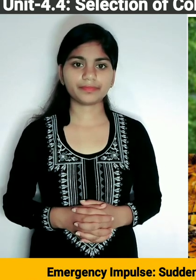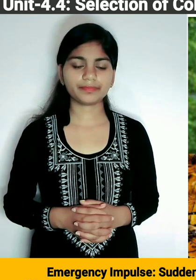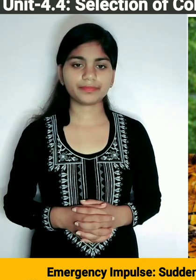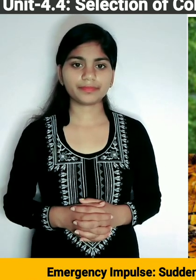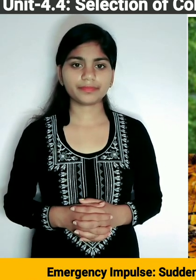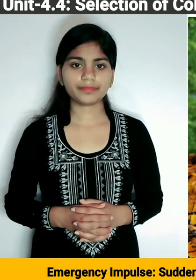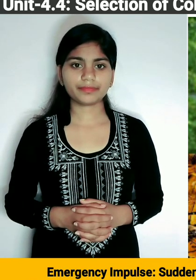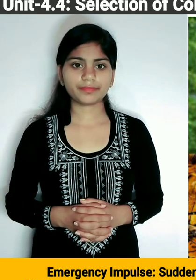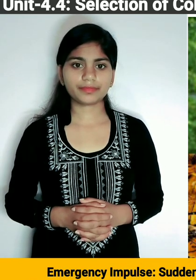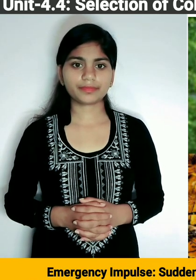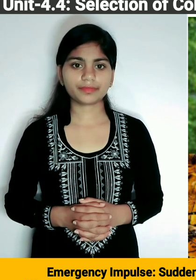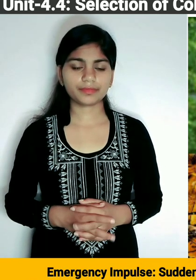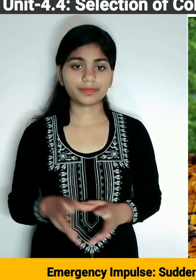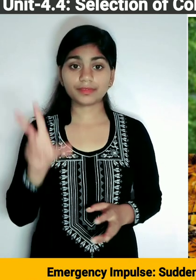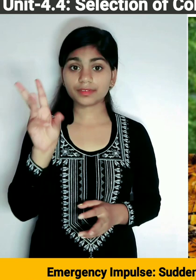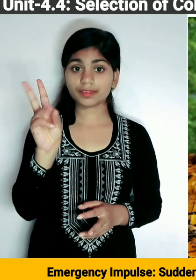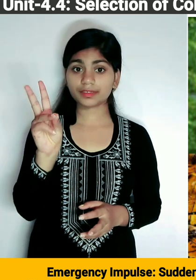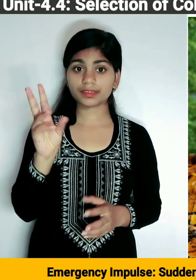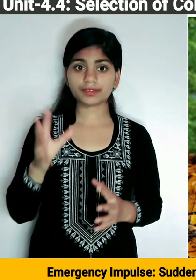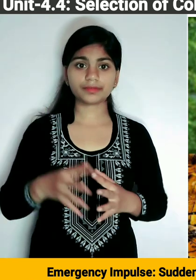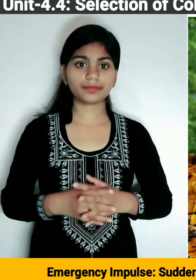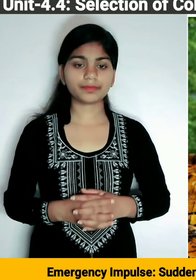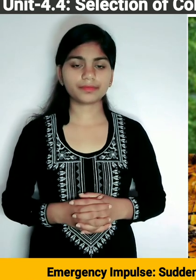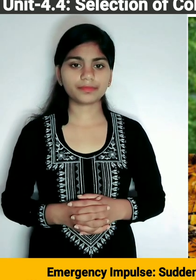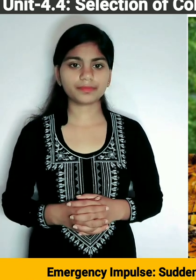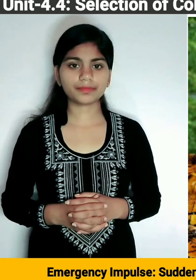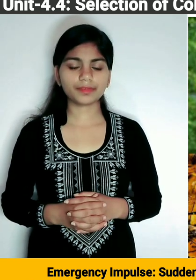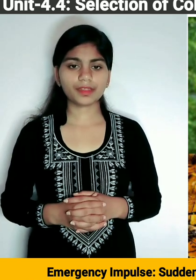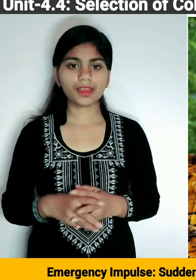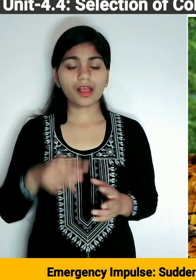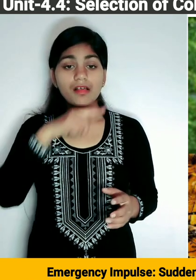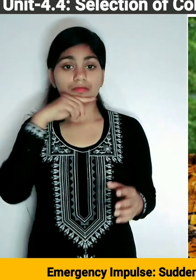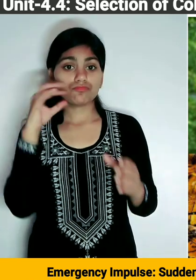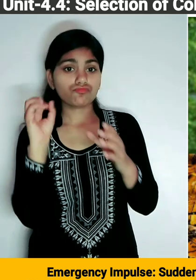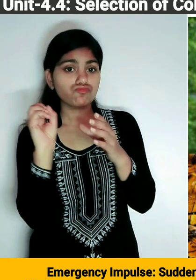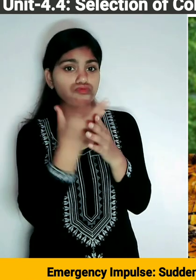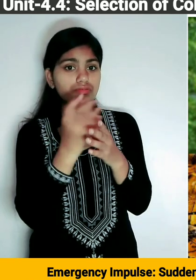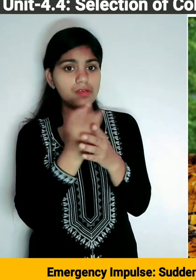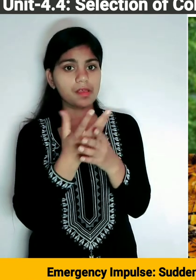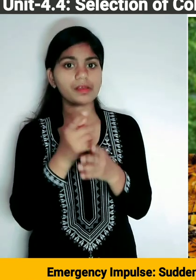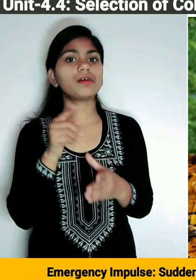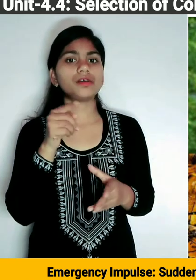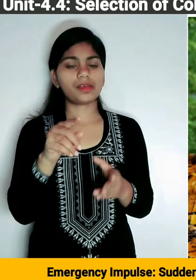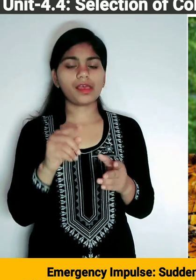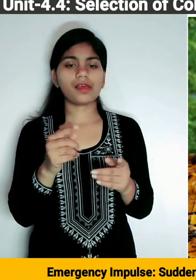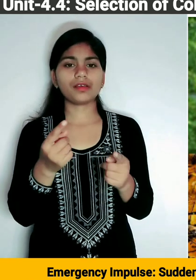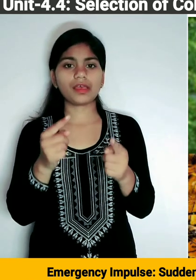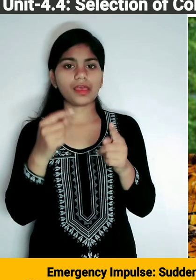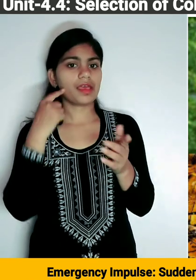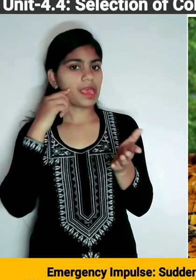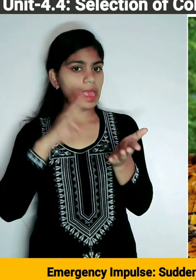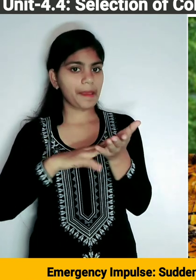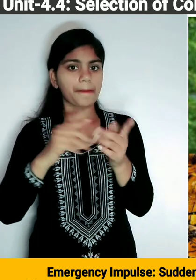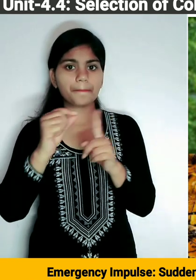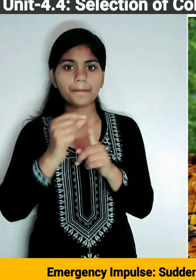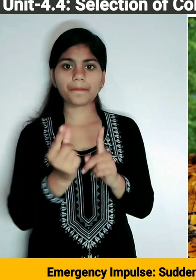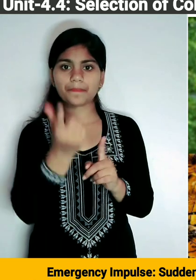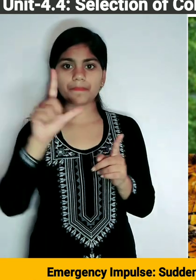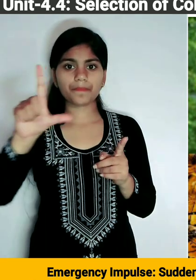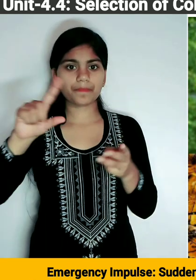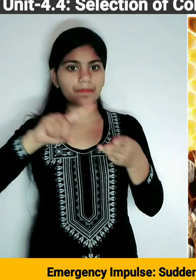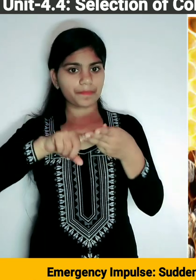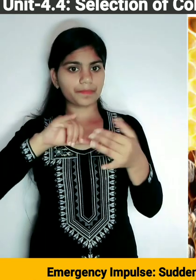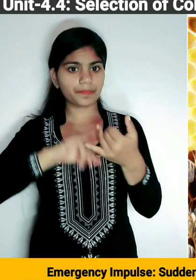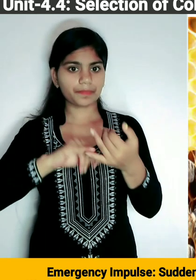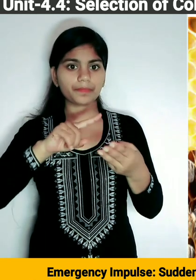Number 3. Emergency impulse. Sudden loss of queen bee